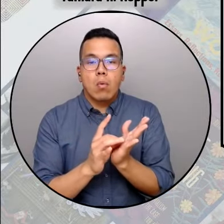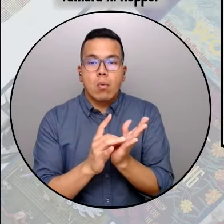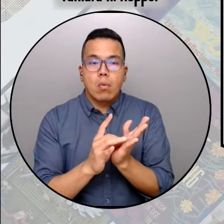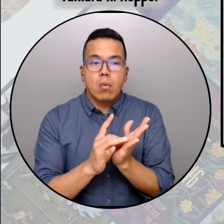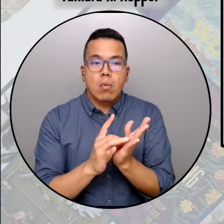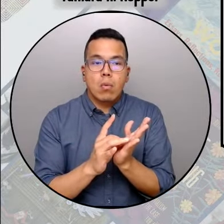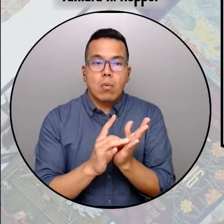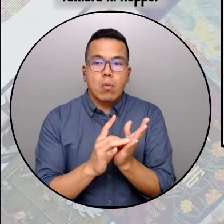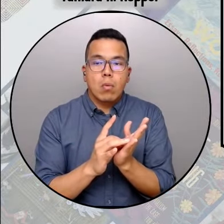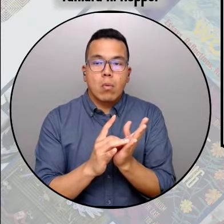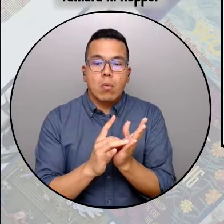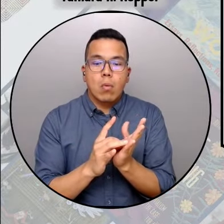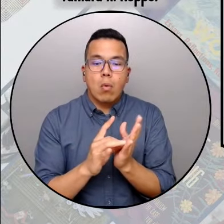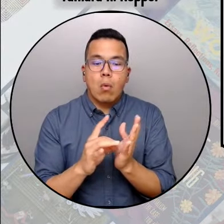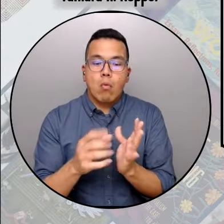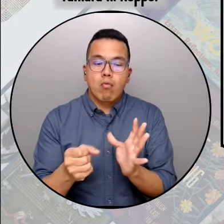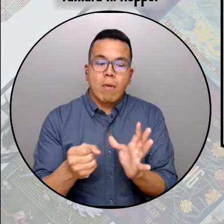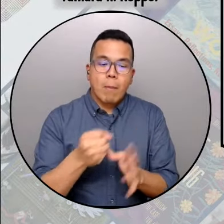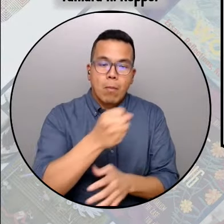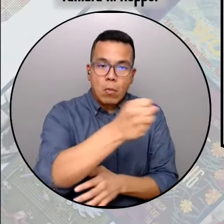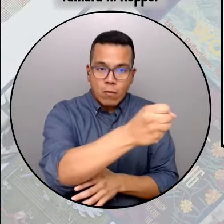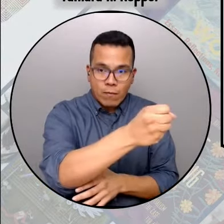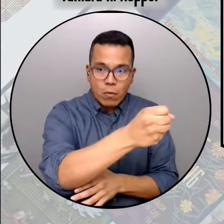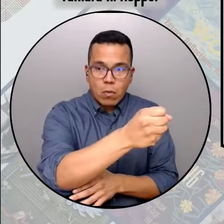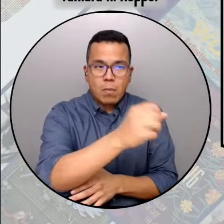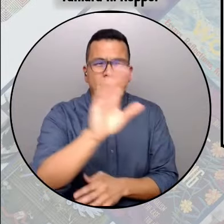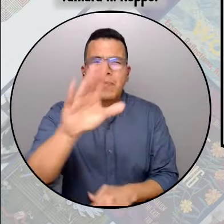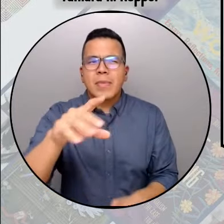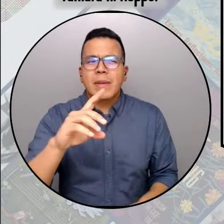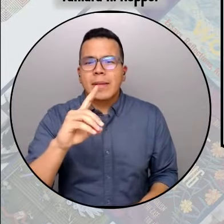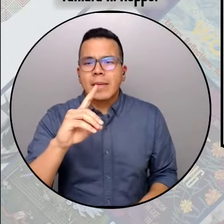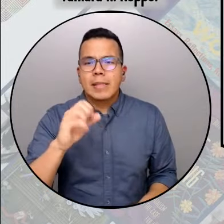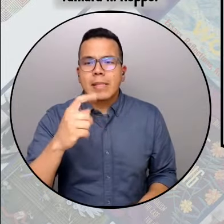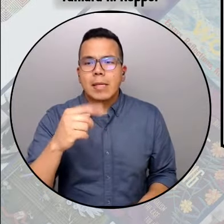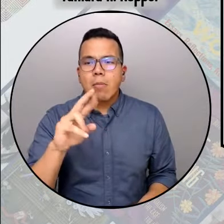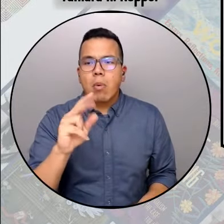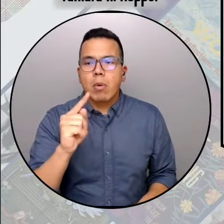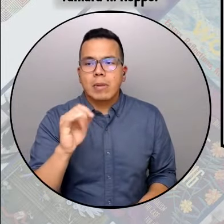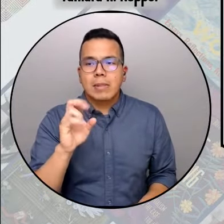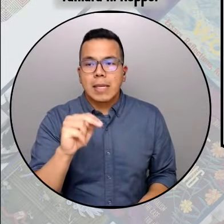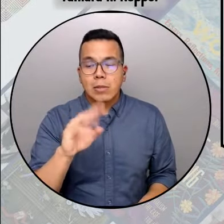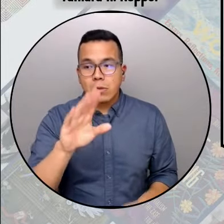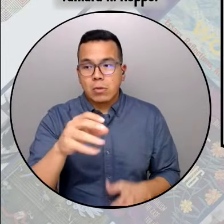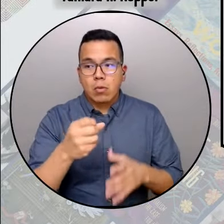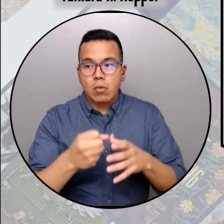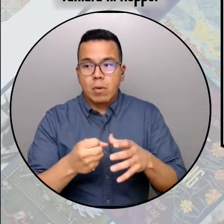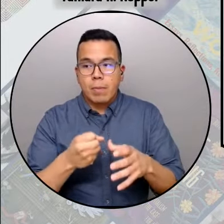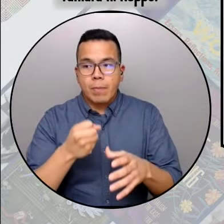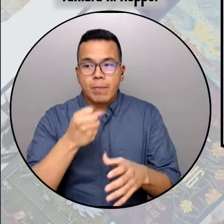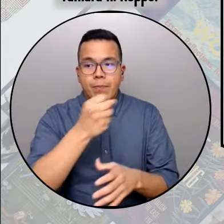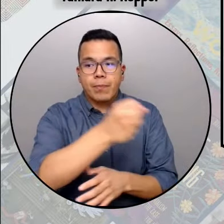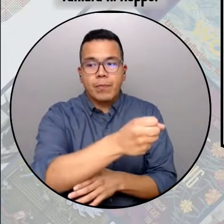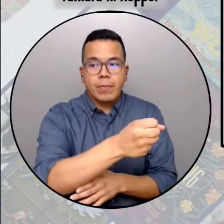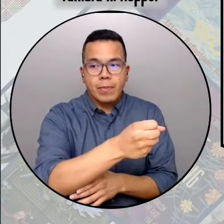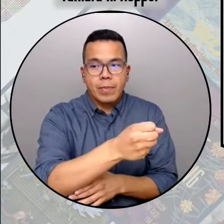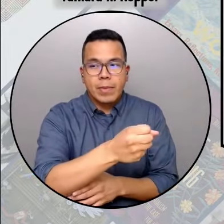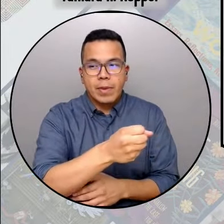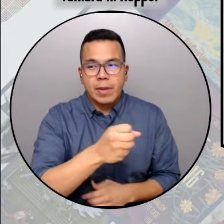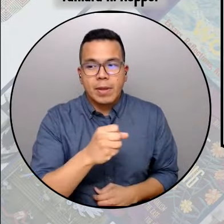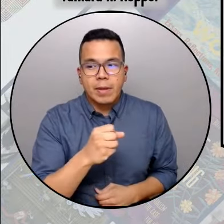forced deportation. So we use the term deportation broadly, right? Removal is where you're forced to move,